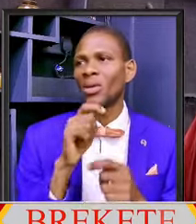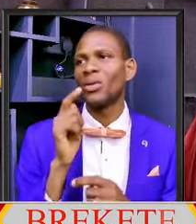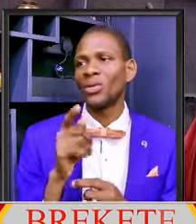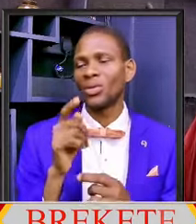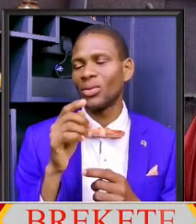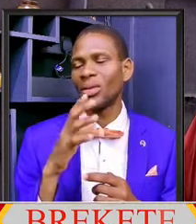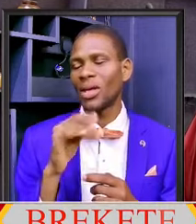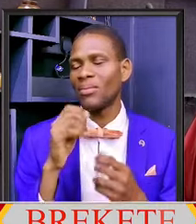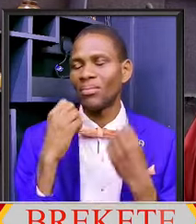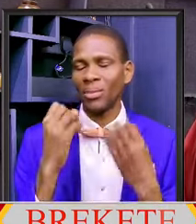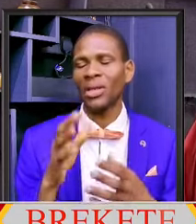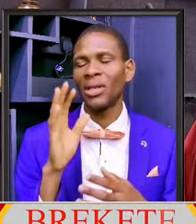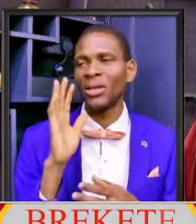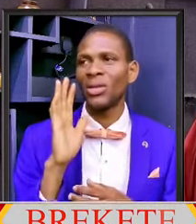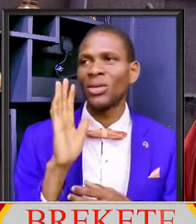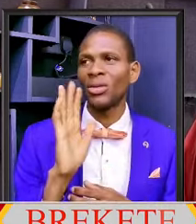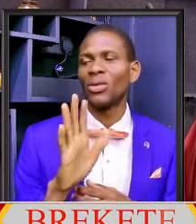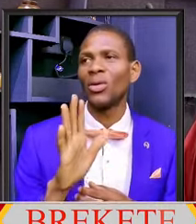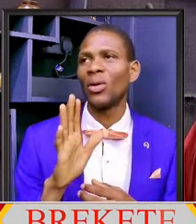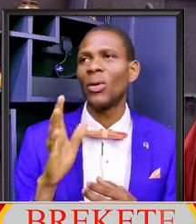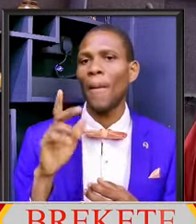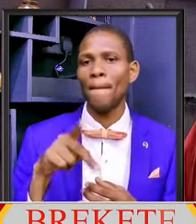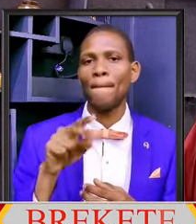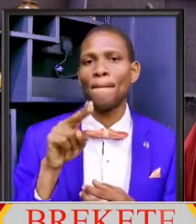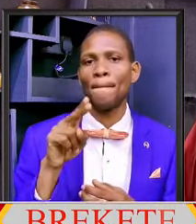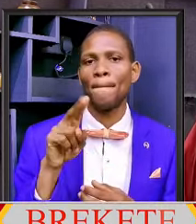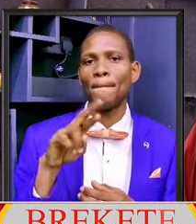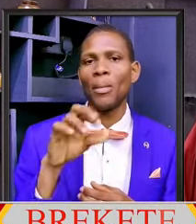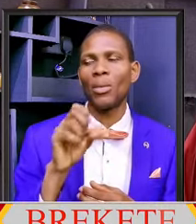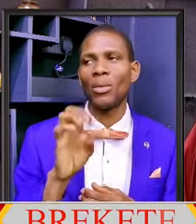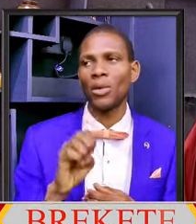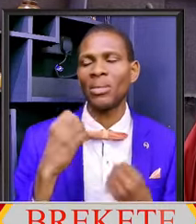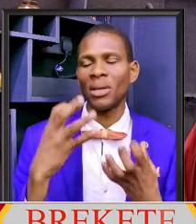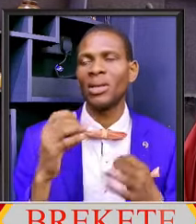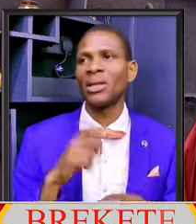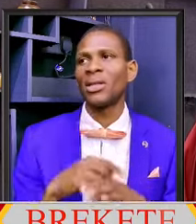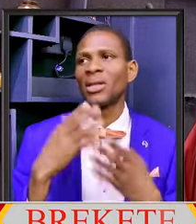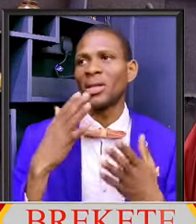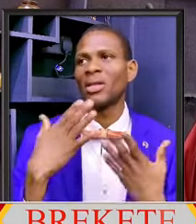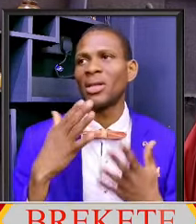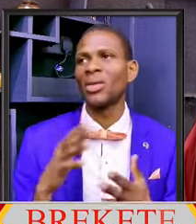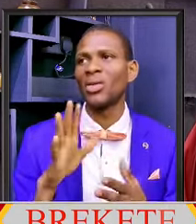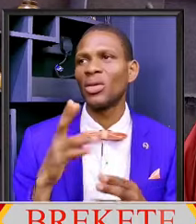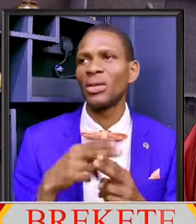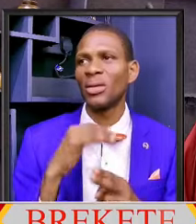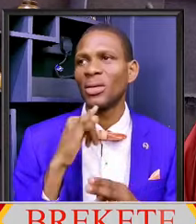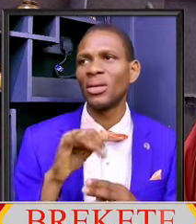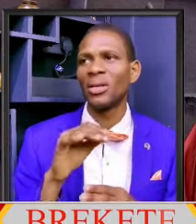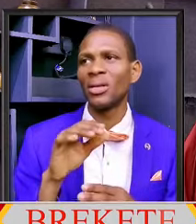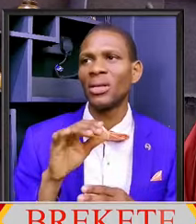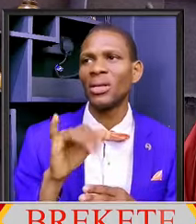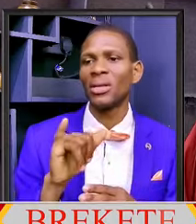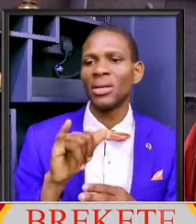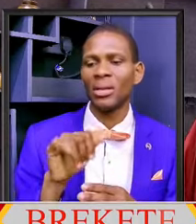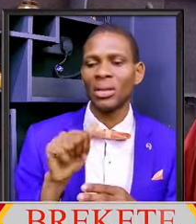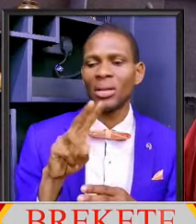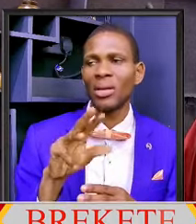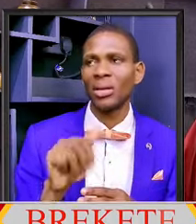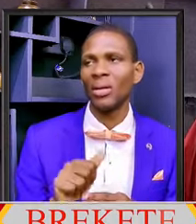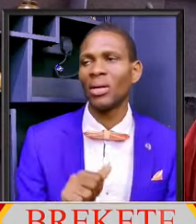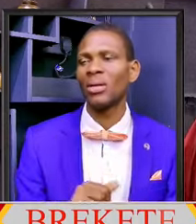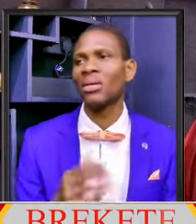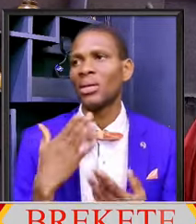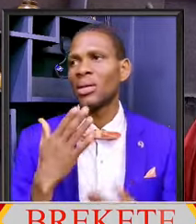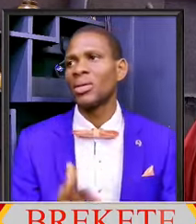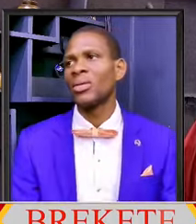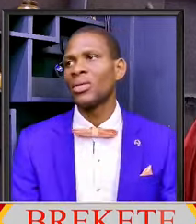sir. May God replenish your fold, post many folds. Thank you so much, sir. You say your name now. Yahweh Adam. Thank you. Well done.